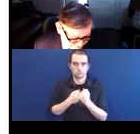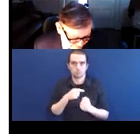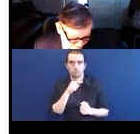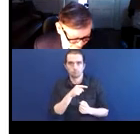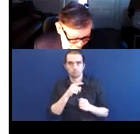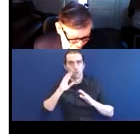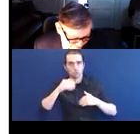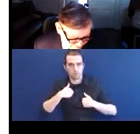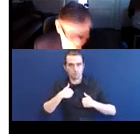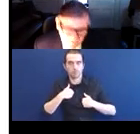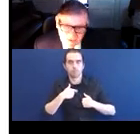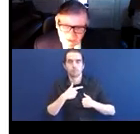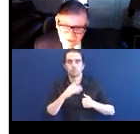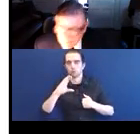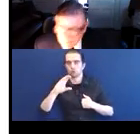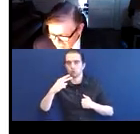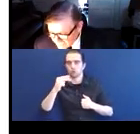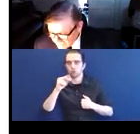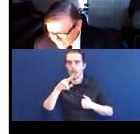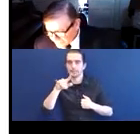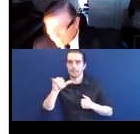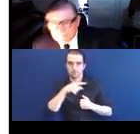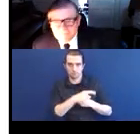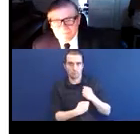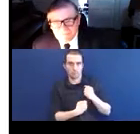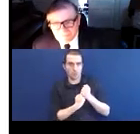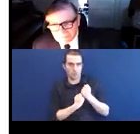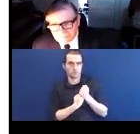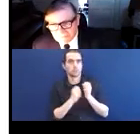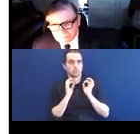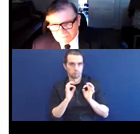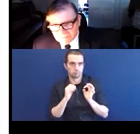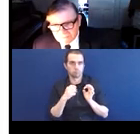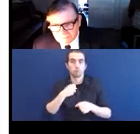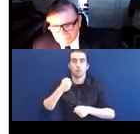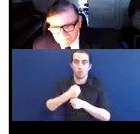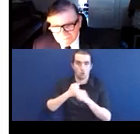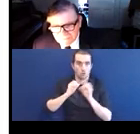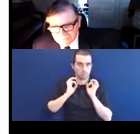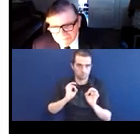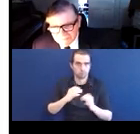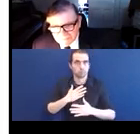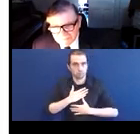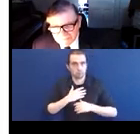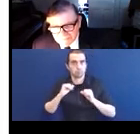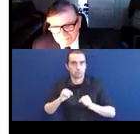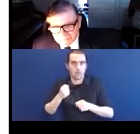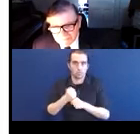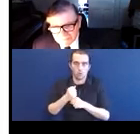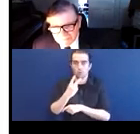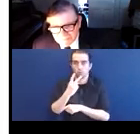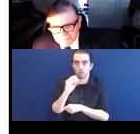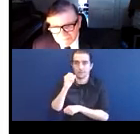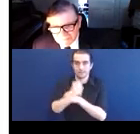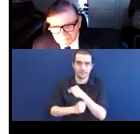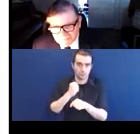to understand myself and explain myself to managers and colleagues, because